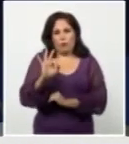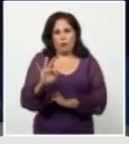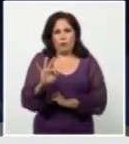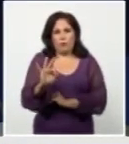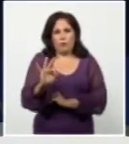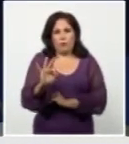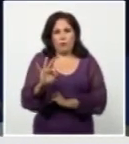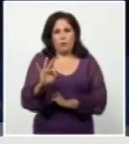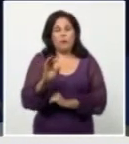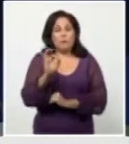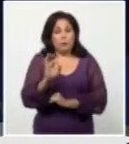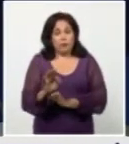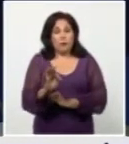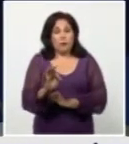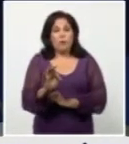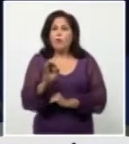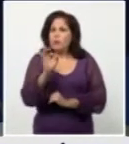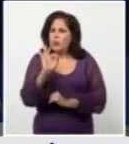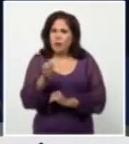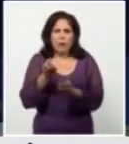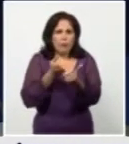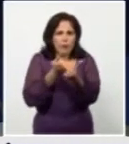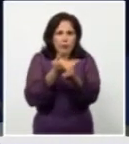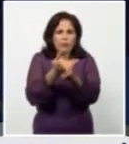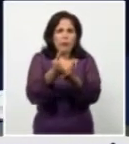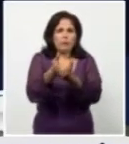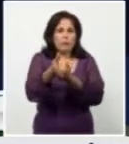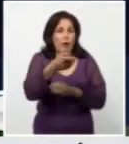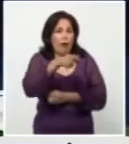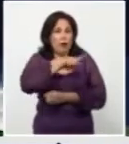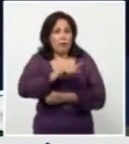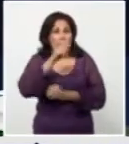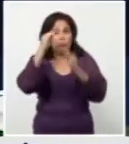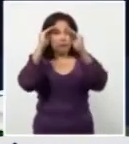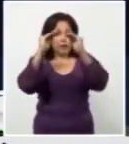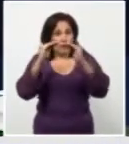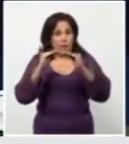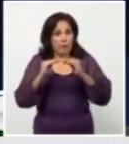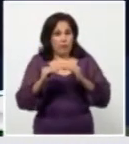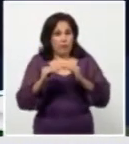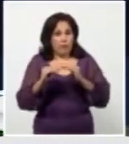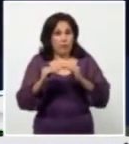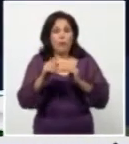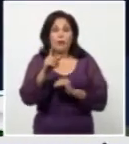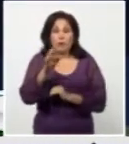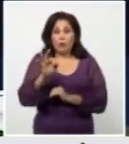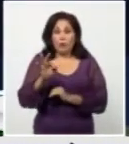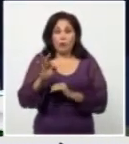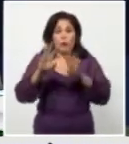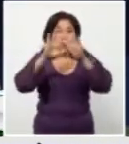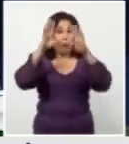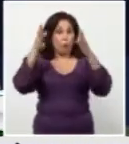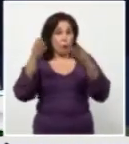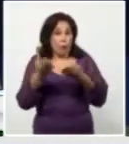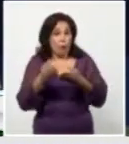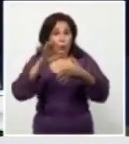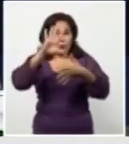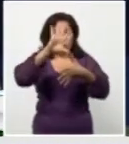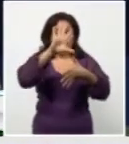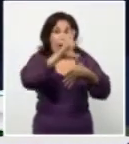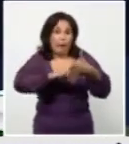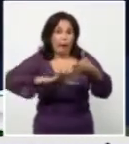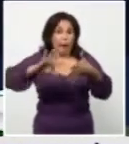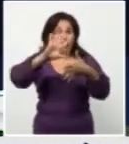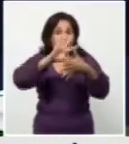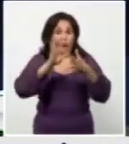the same place we had yesterday. de los países de la región de las Américas